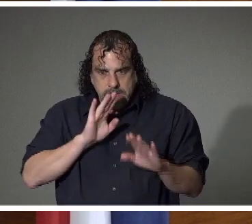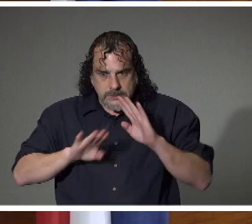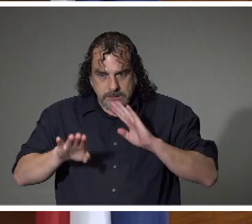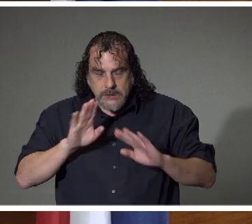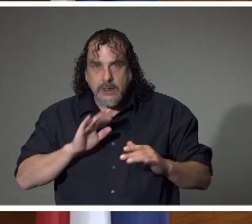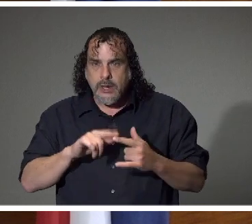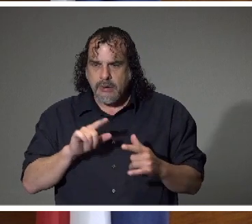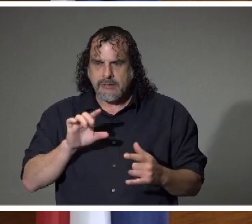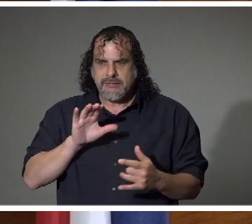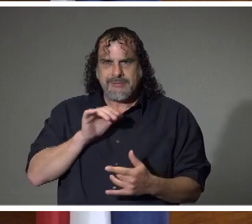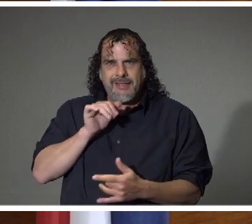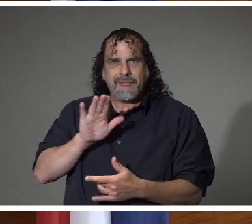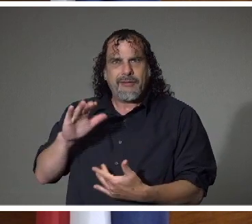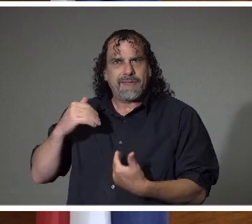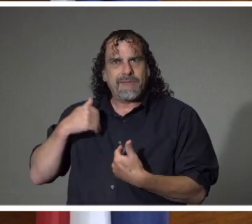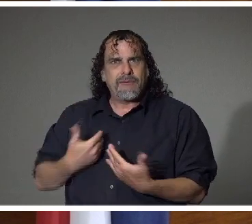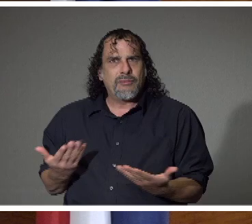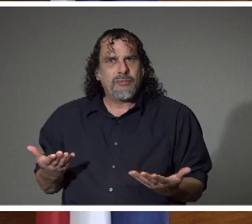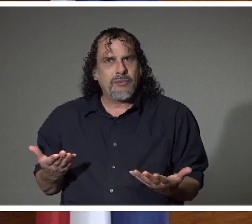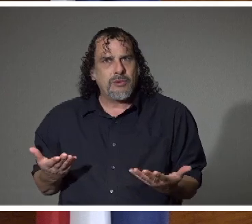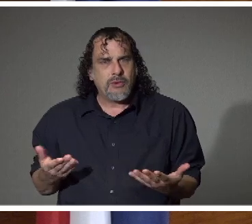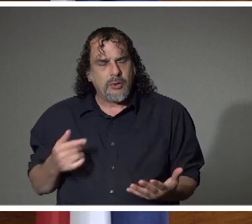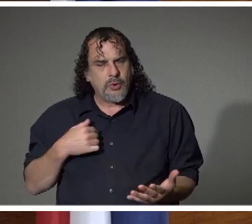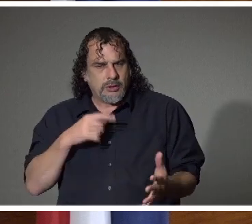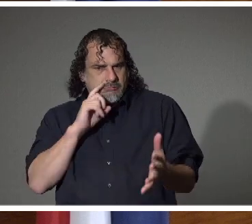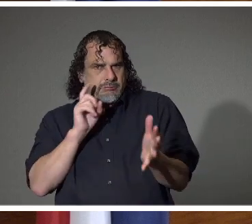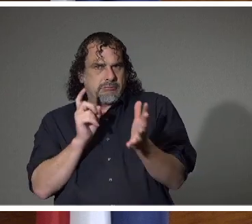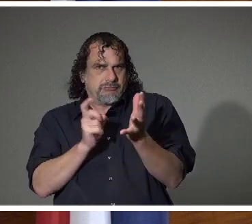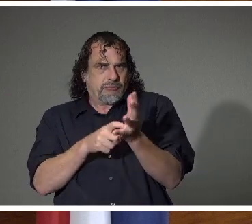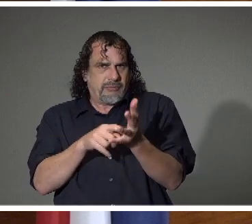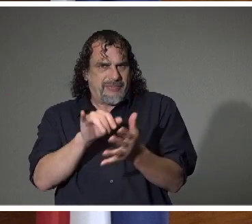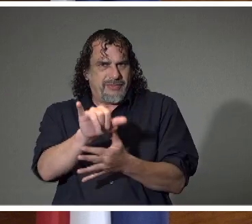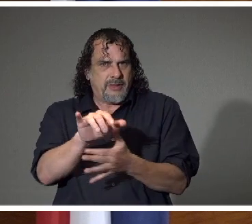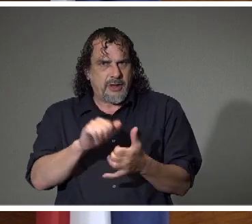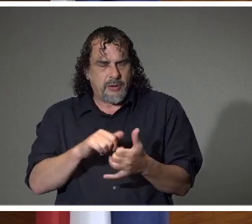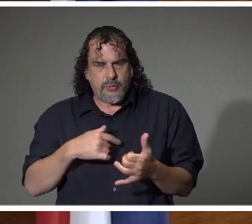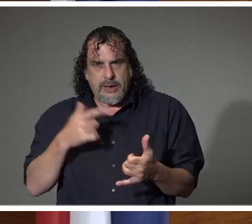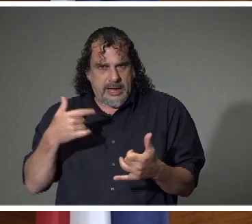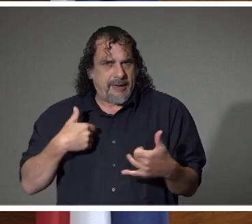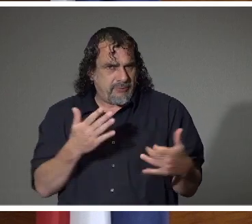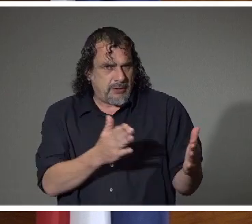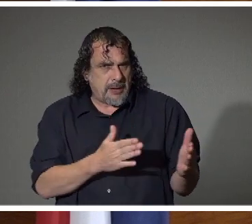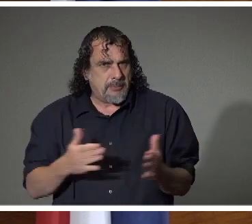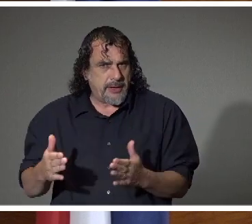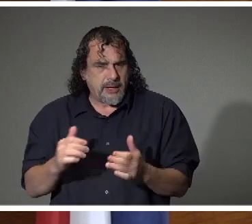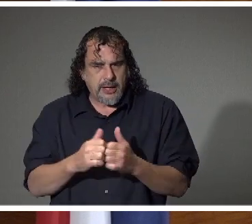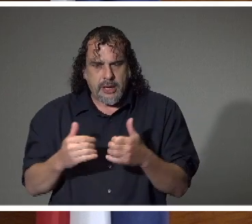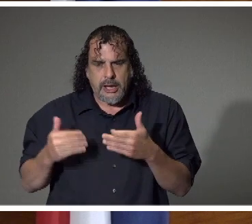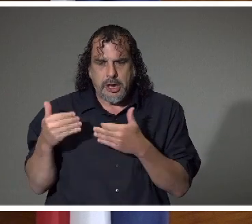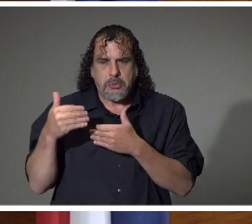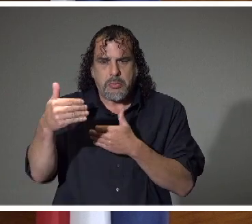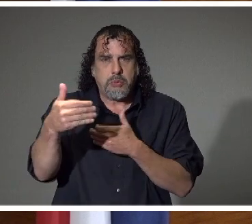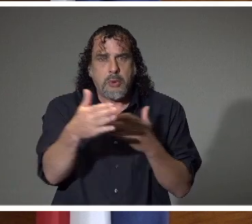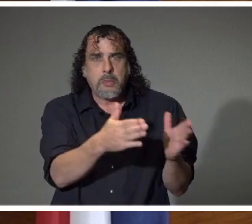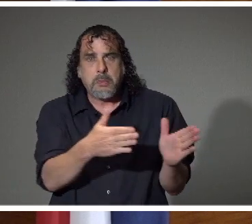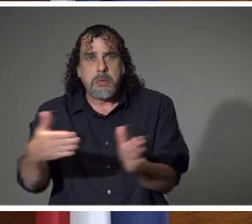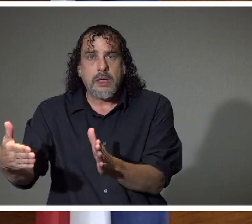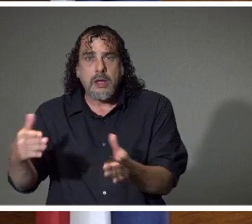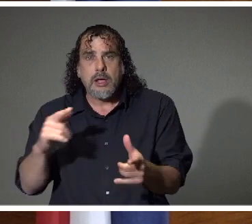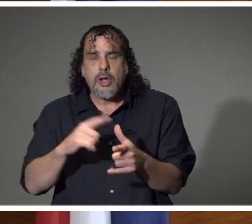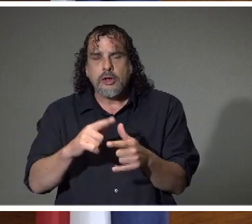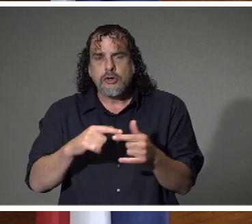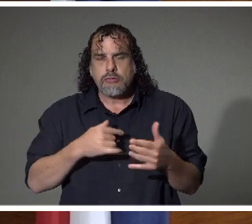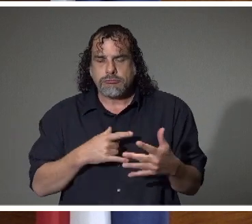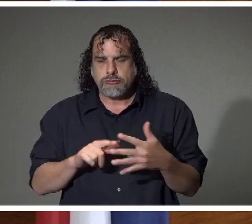no fault of their own. We recognize that, and we're working to build a plan and a long-term strategy to get our